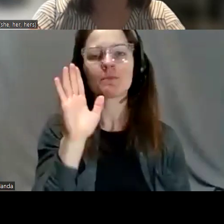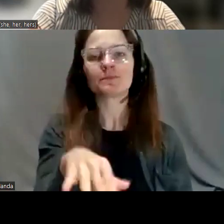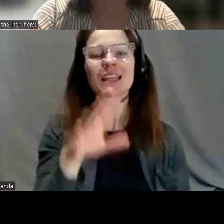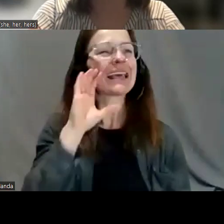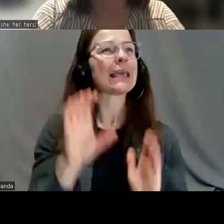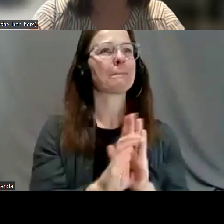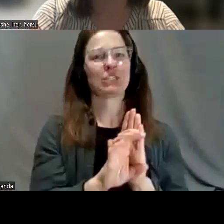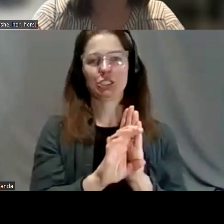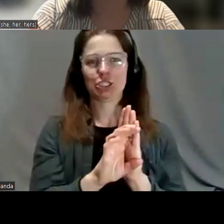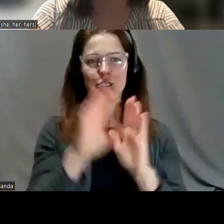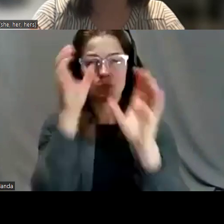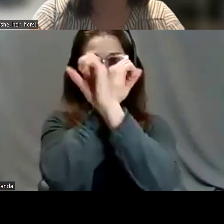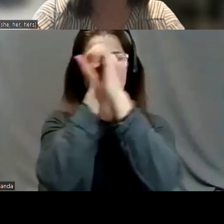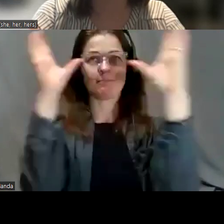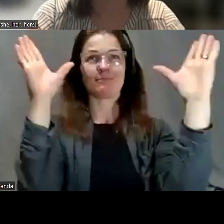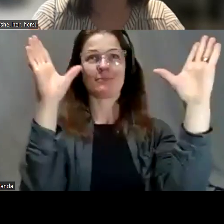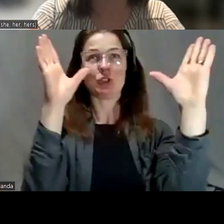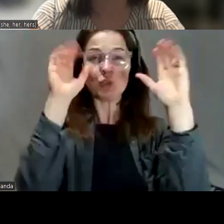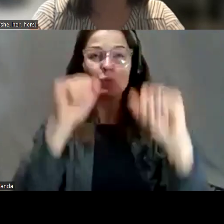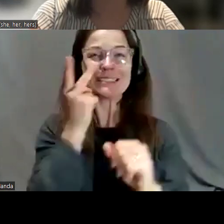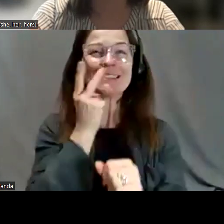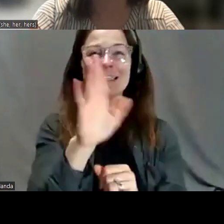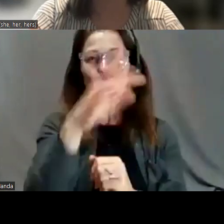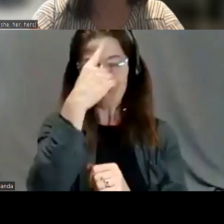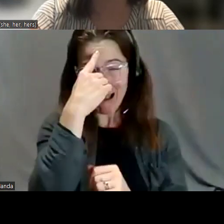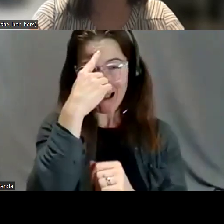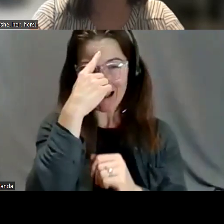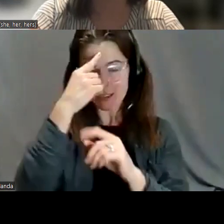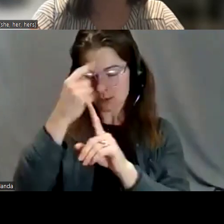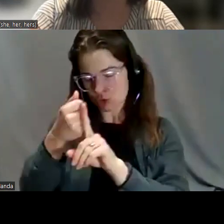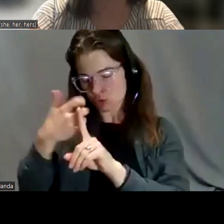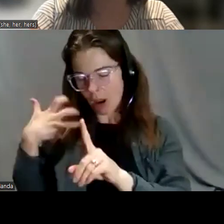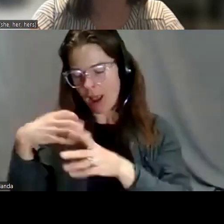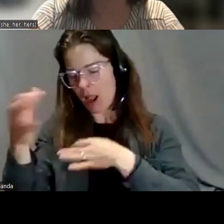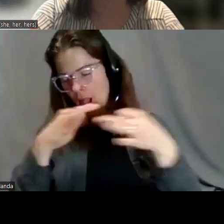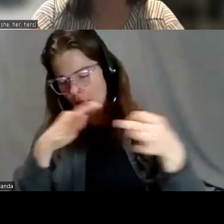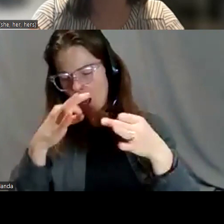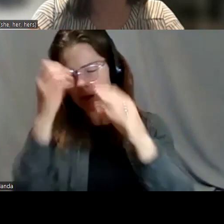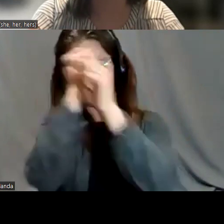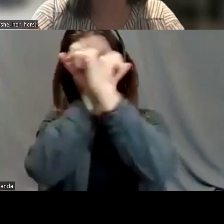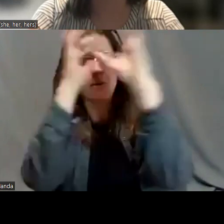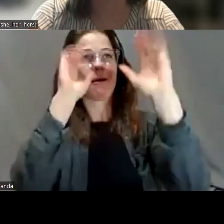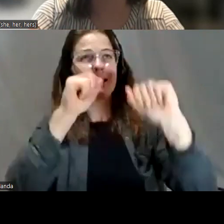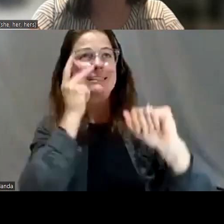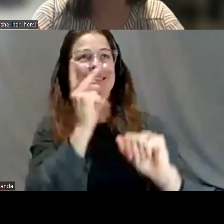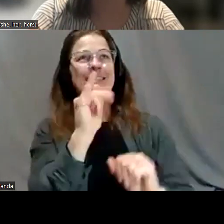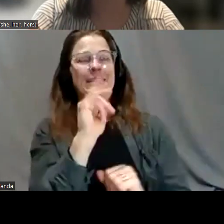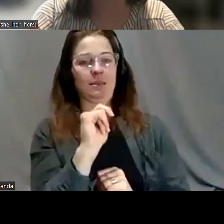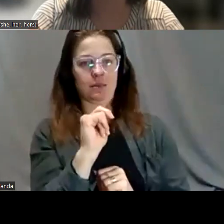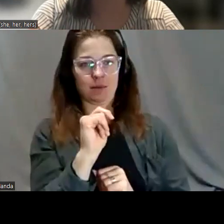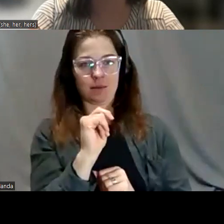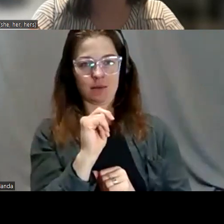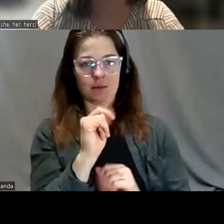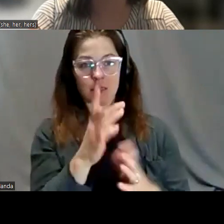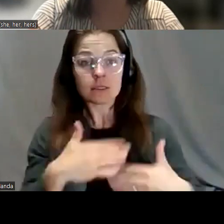imagery that you project within your mind about what is described for you. But, and this is the important bit, it is